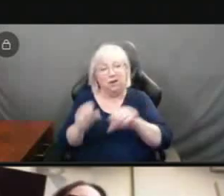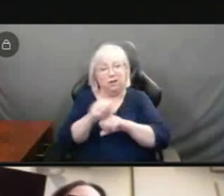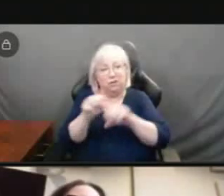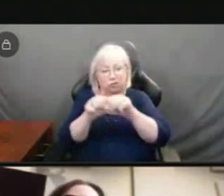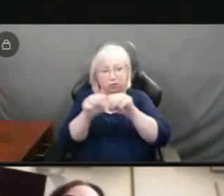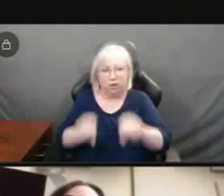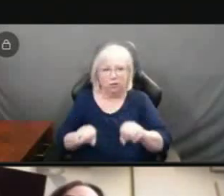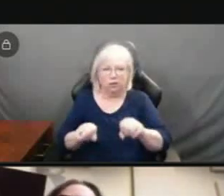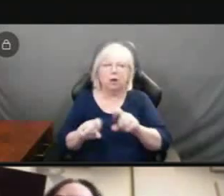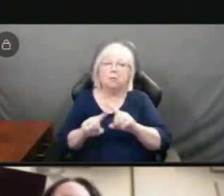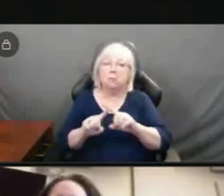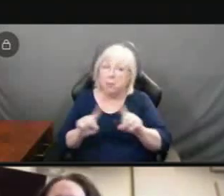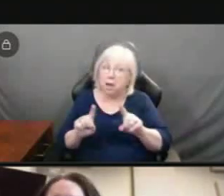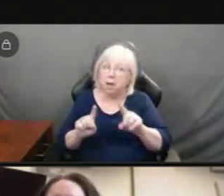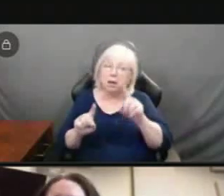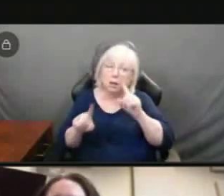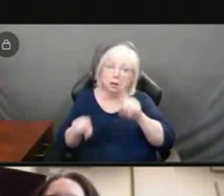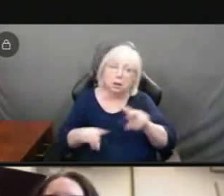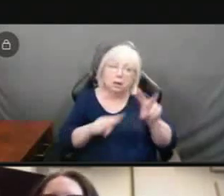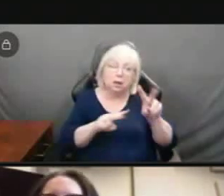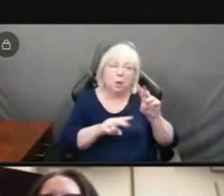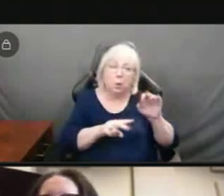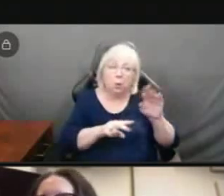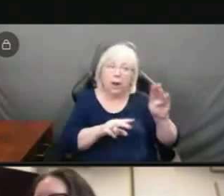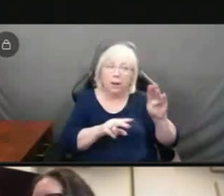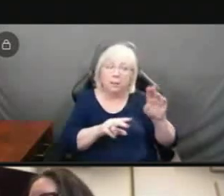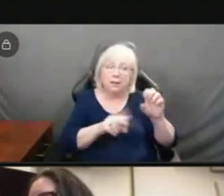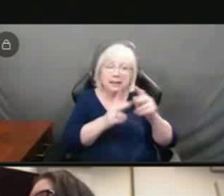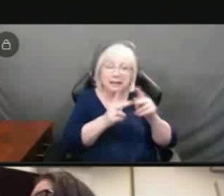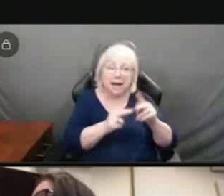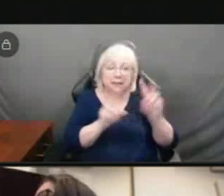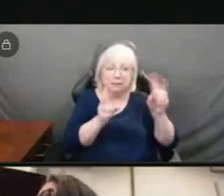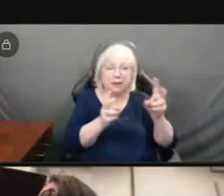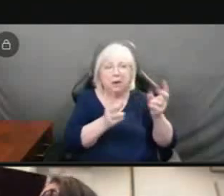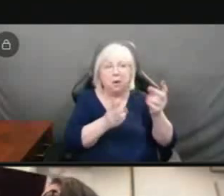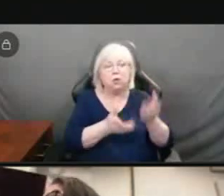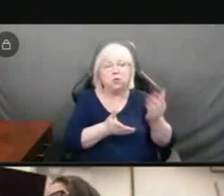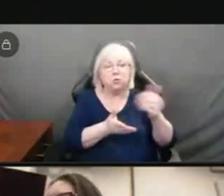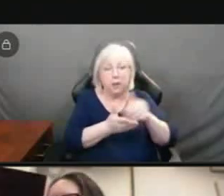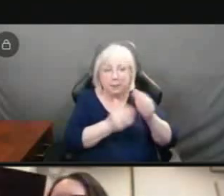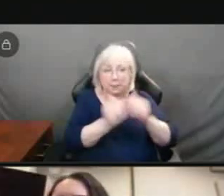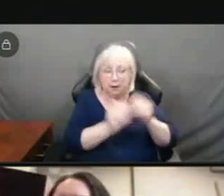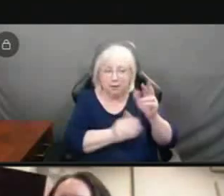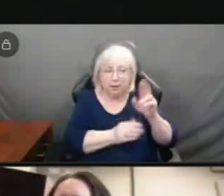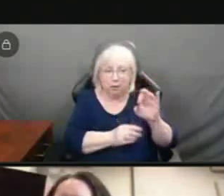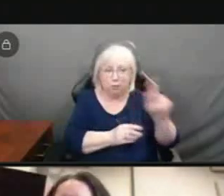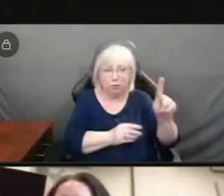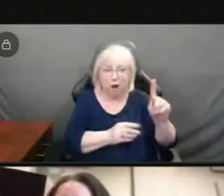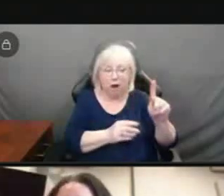you look on the website, Rebuild the Rock, you divide that